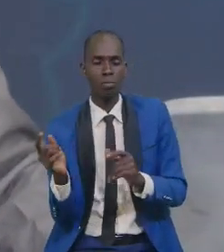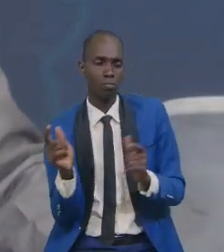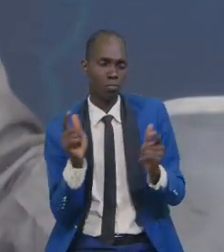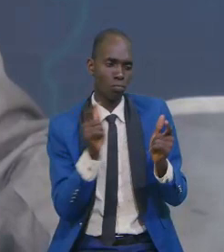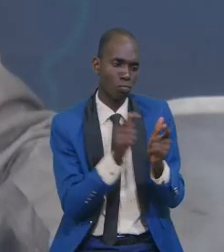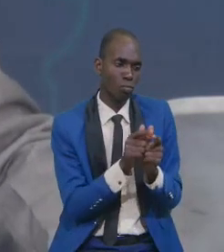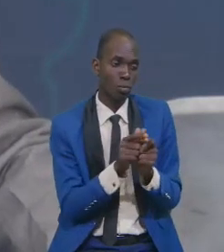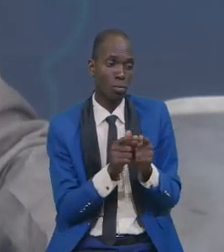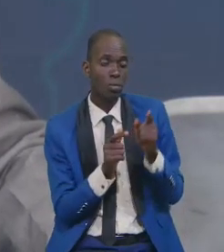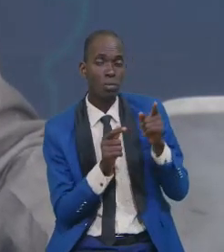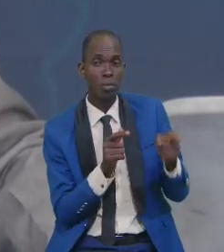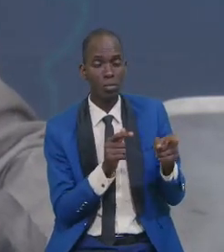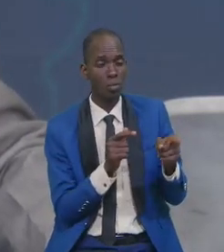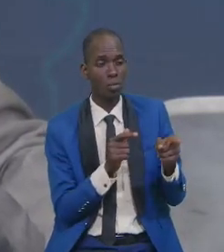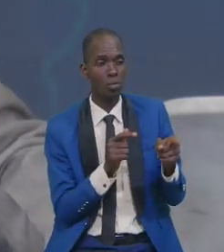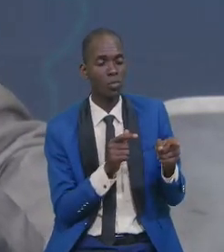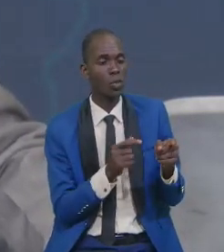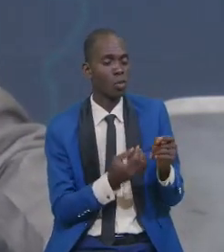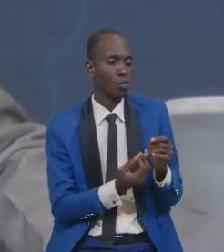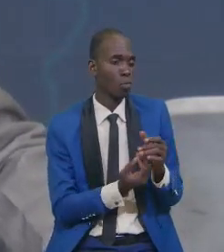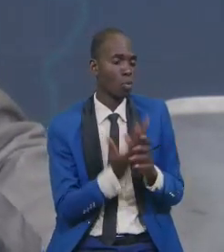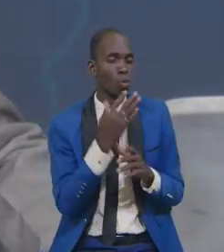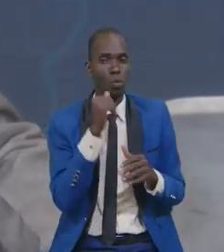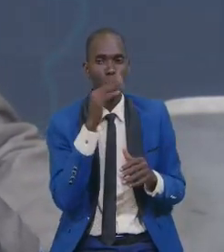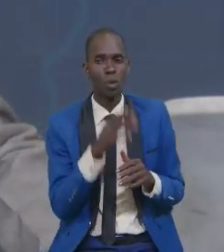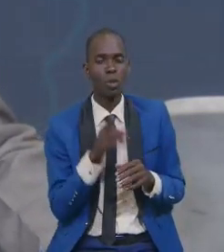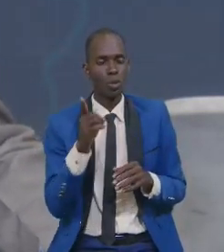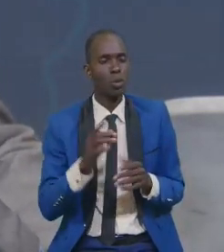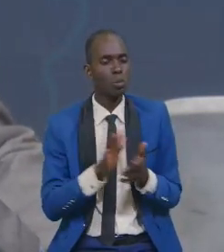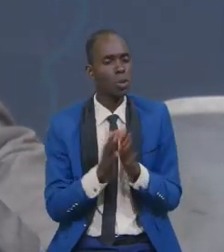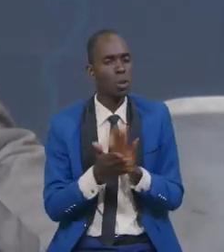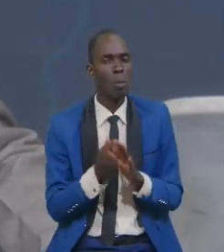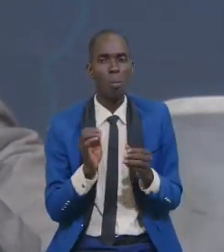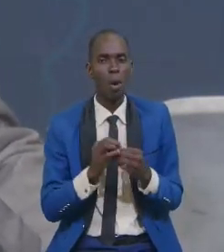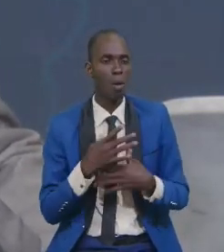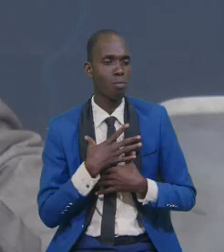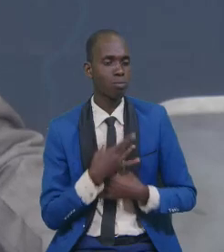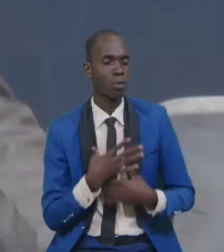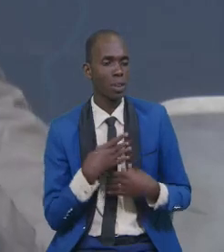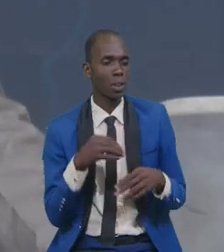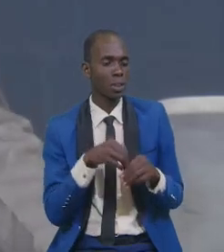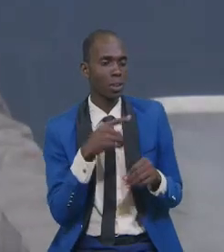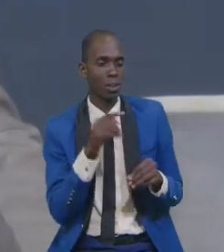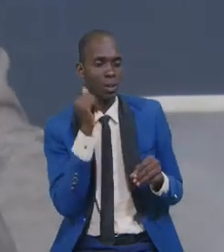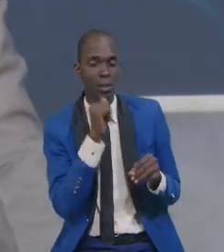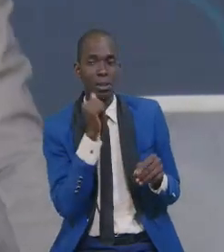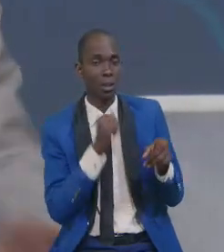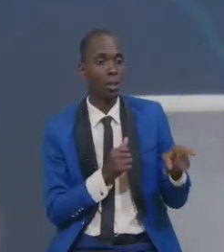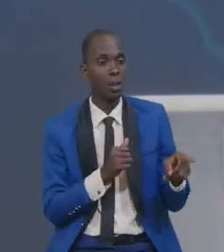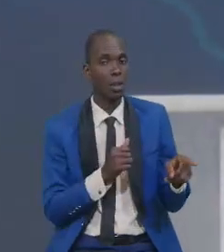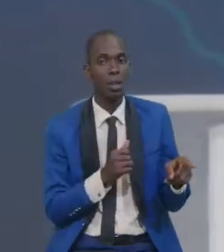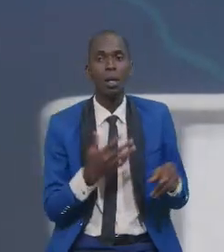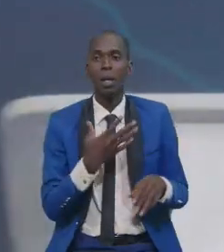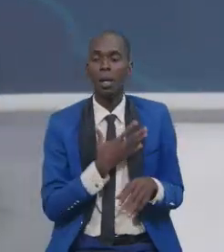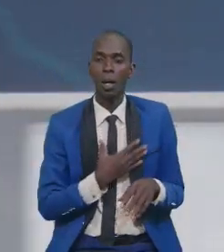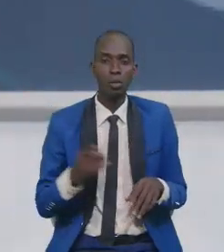you're getting infatuated, interested in the girl. But you don't say anything or do